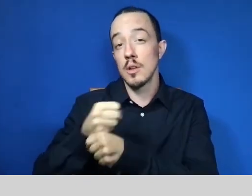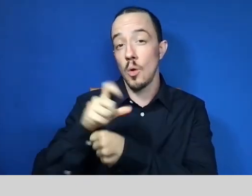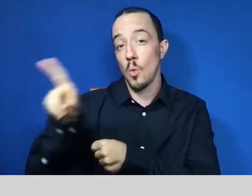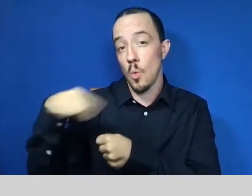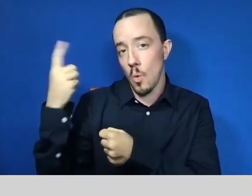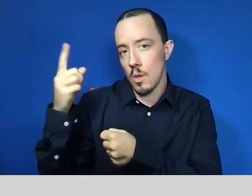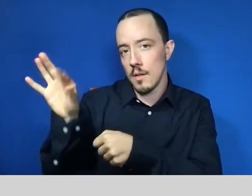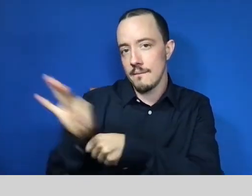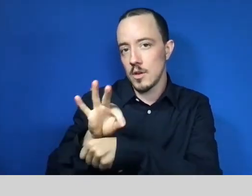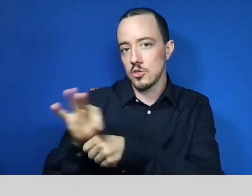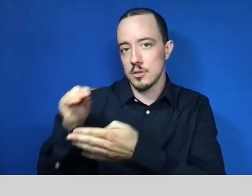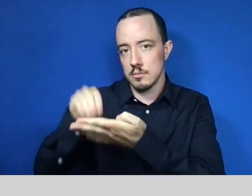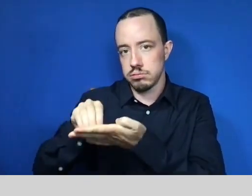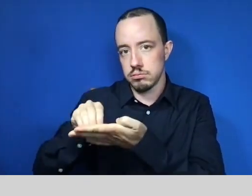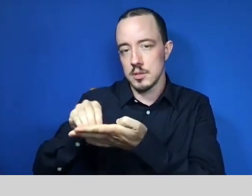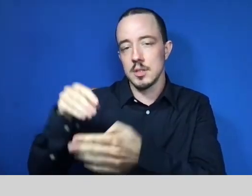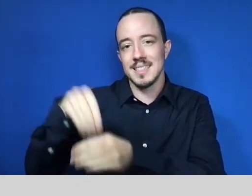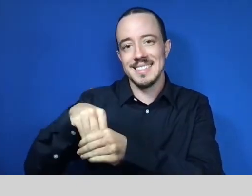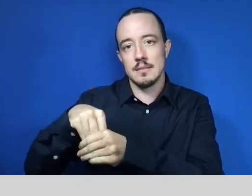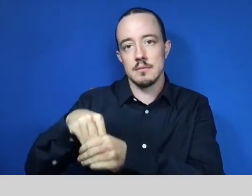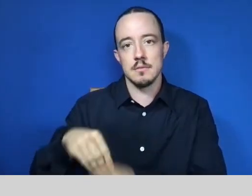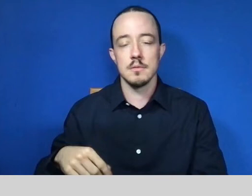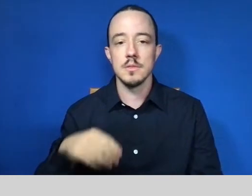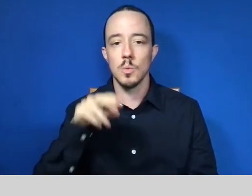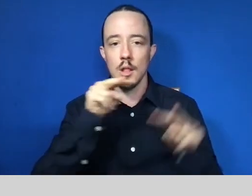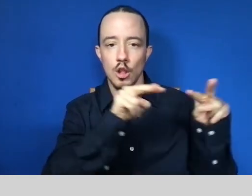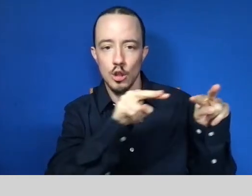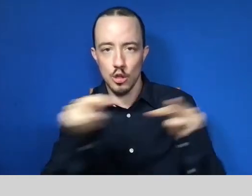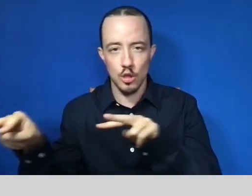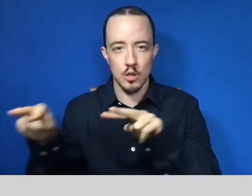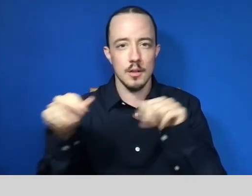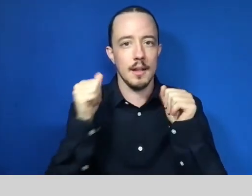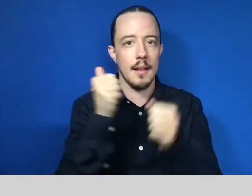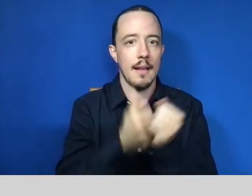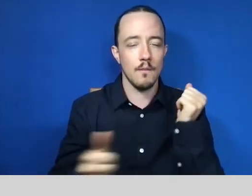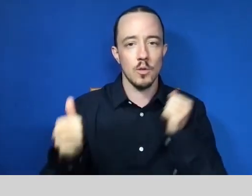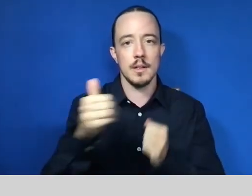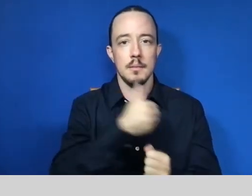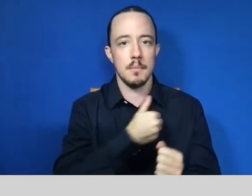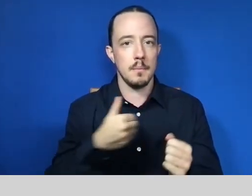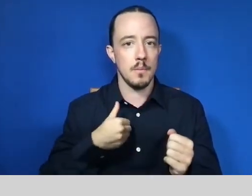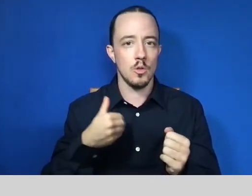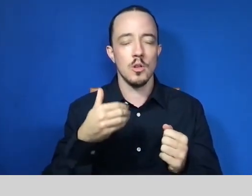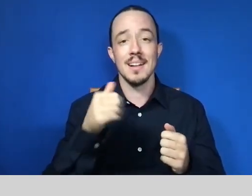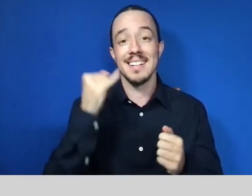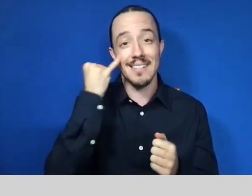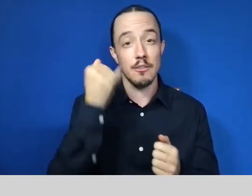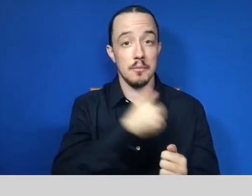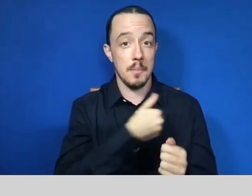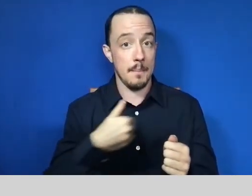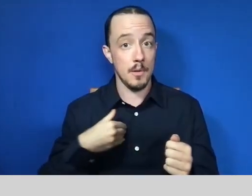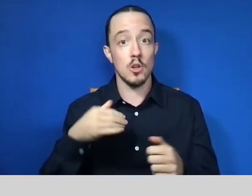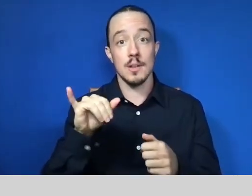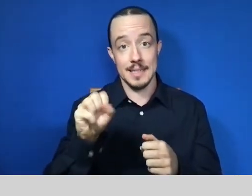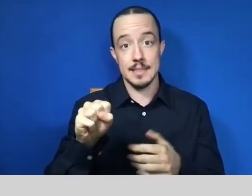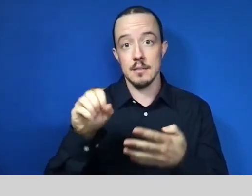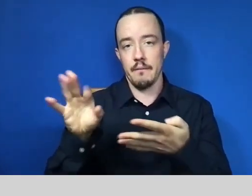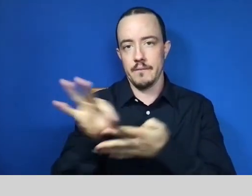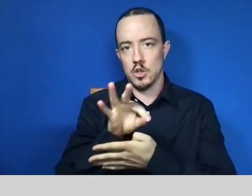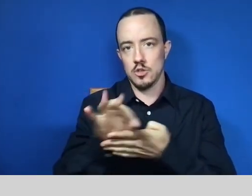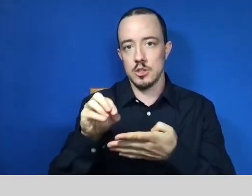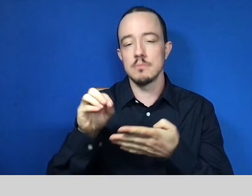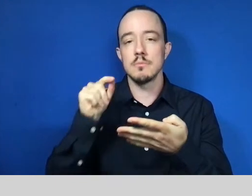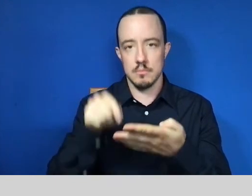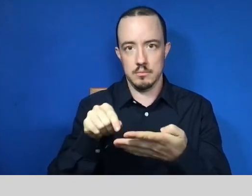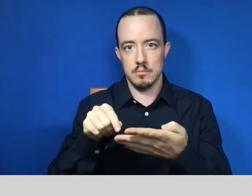only functions in our stub file. So we look at every member, and if the member is a function